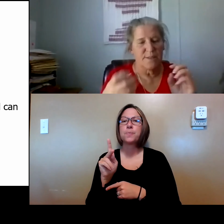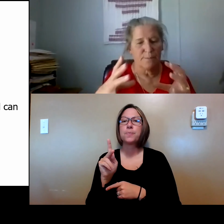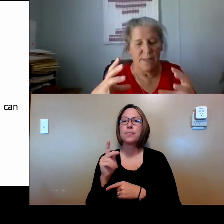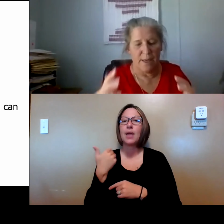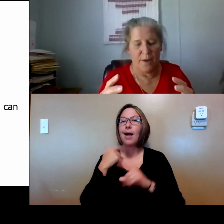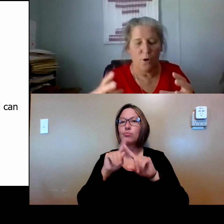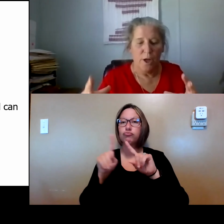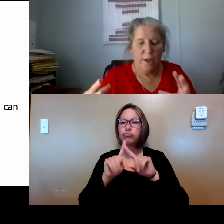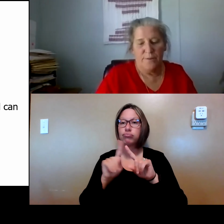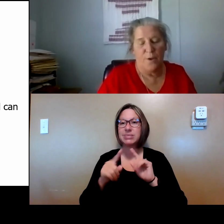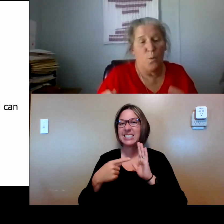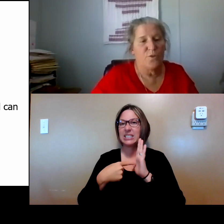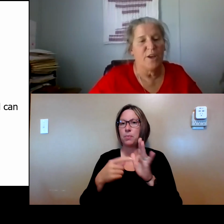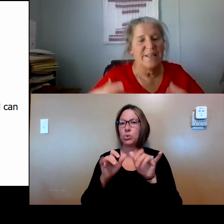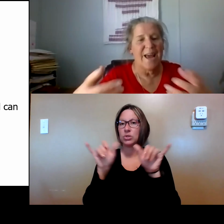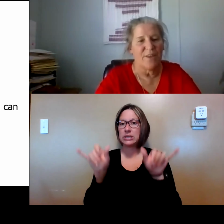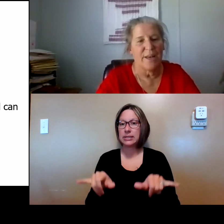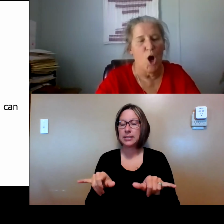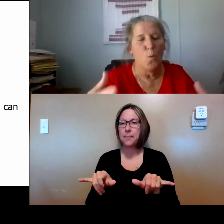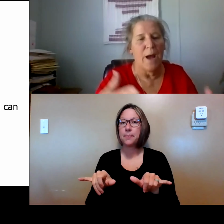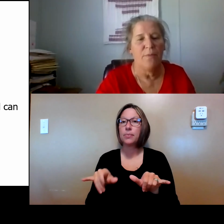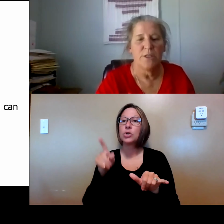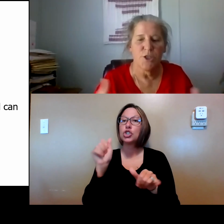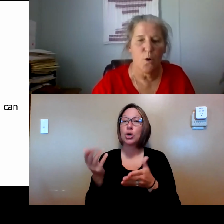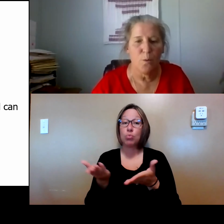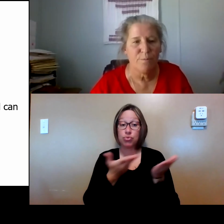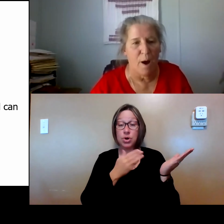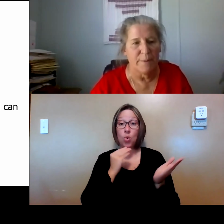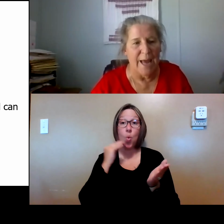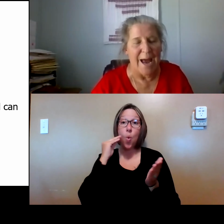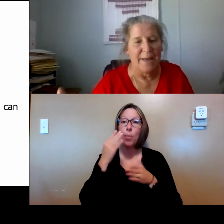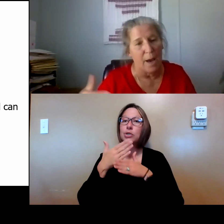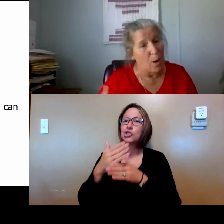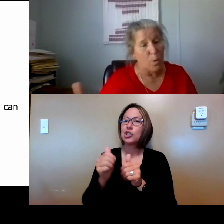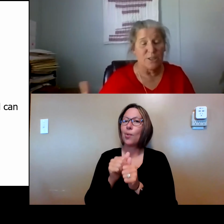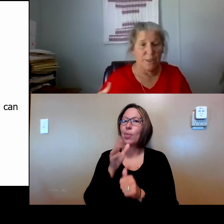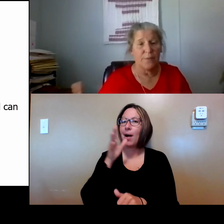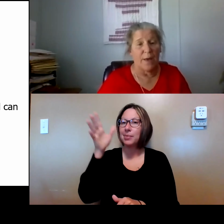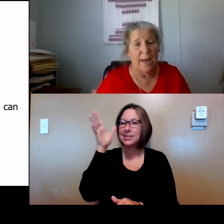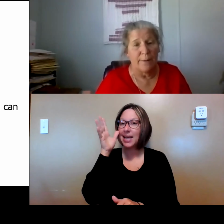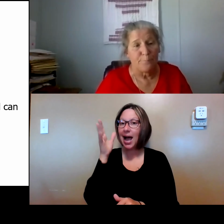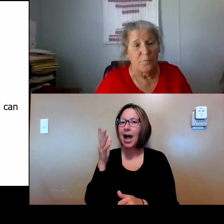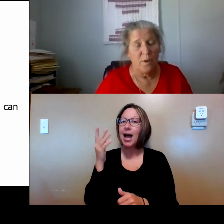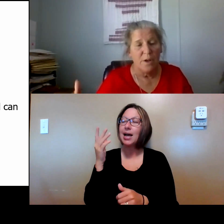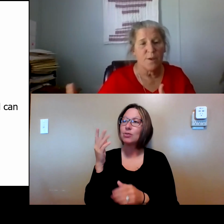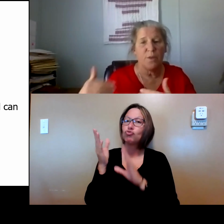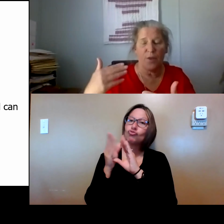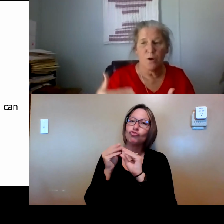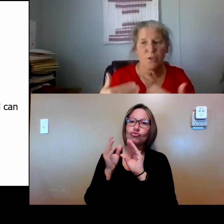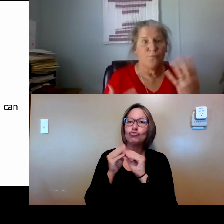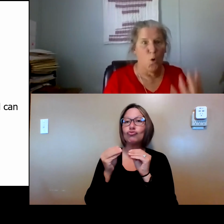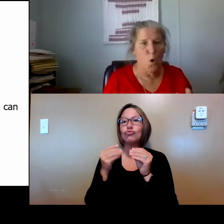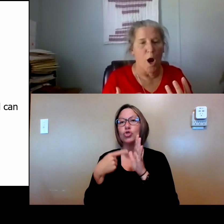symbol systems in there. So she could take that home and then share it with mom and dad about what she did that day. So